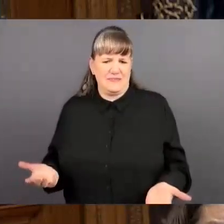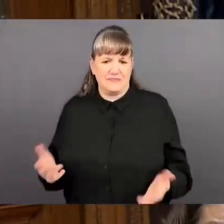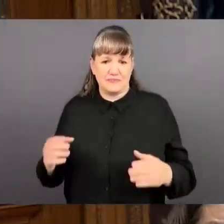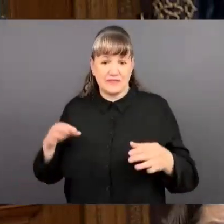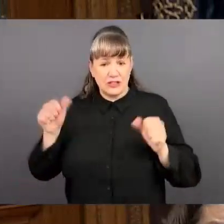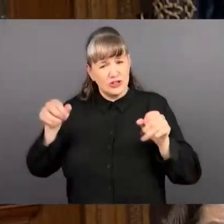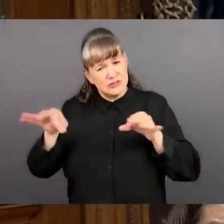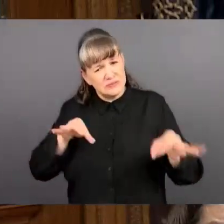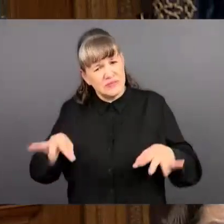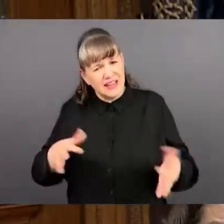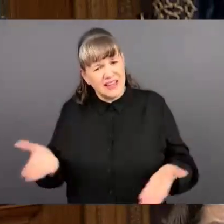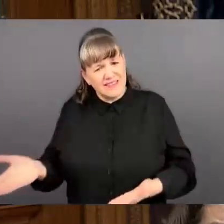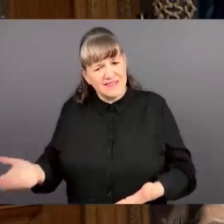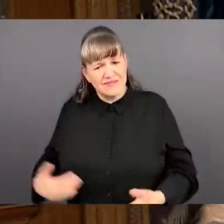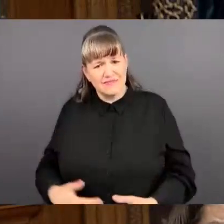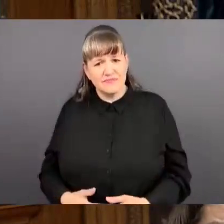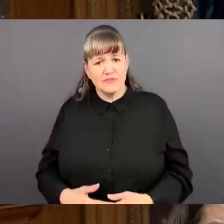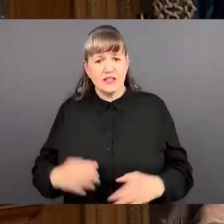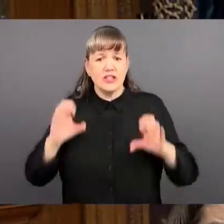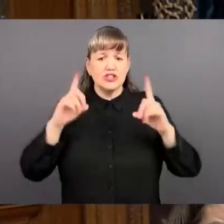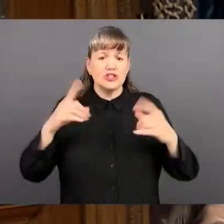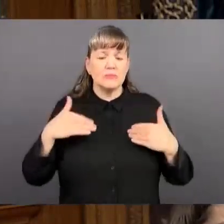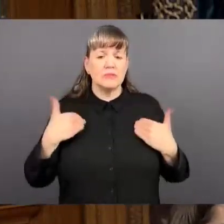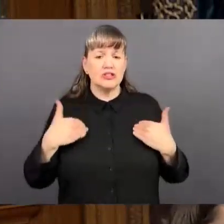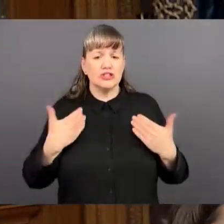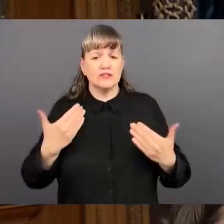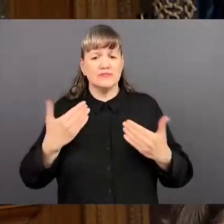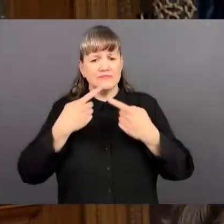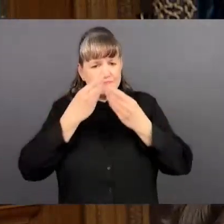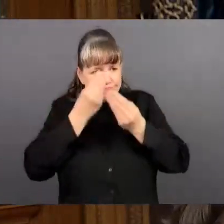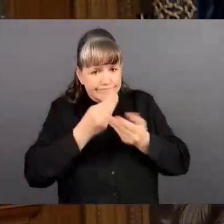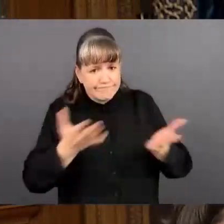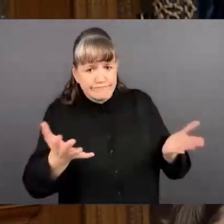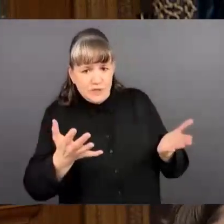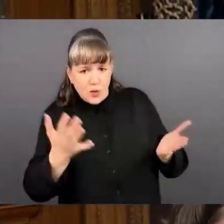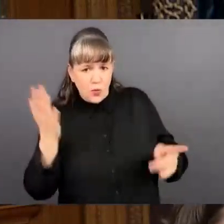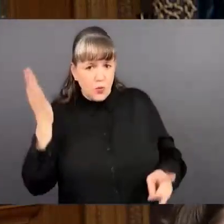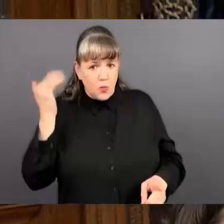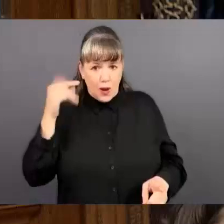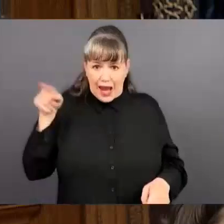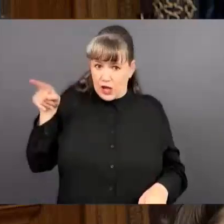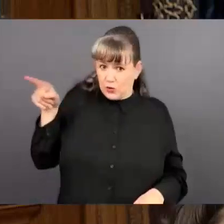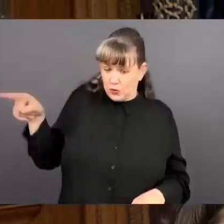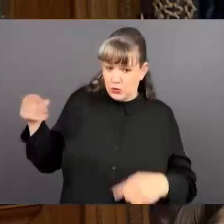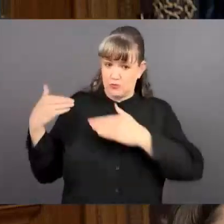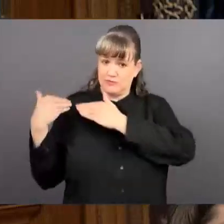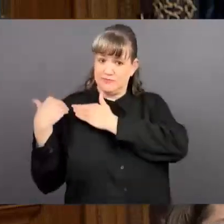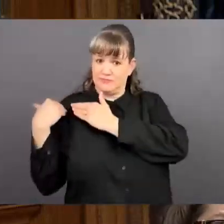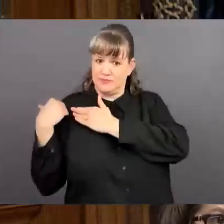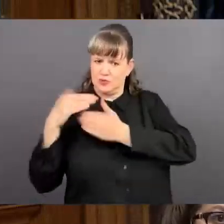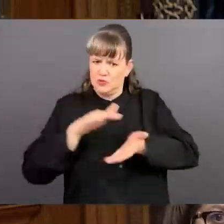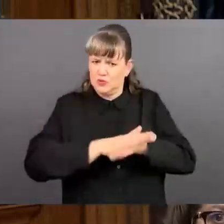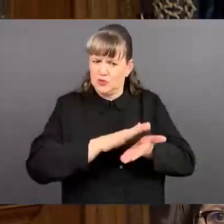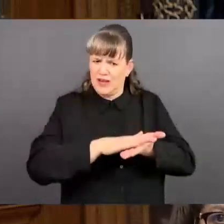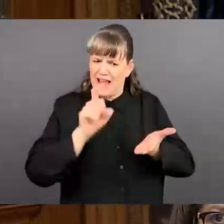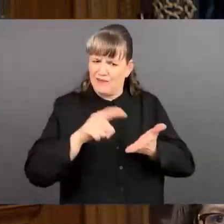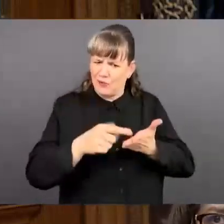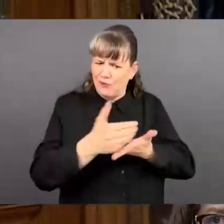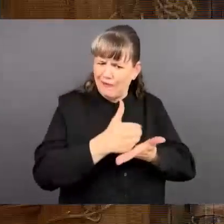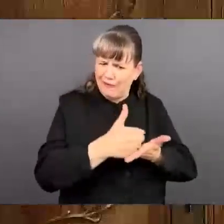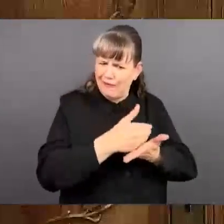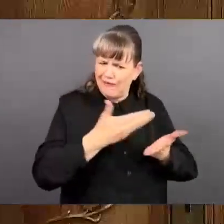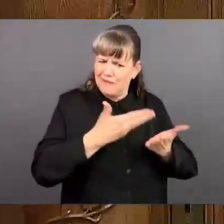why it's acceptable that on her watch, schools have to fundraise for basic supplies?